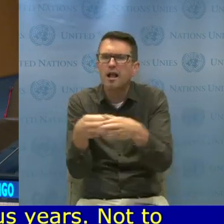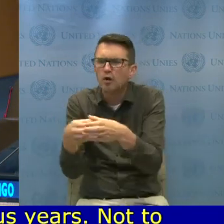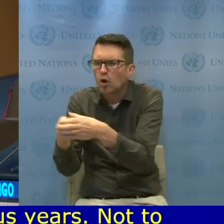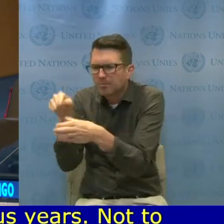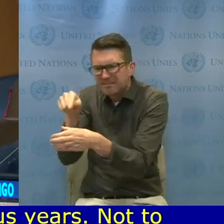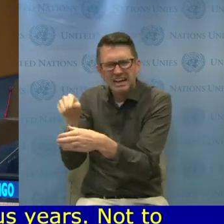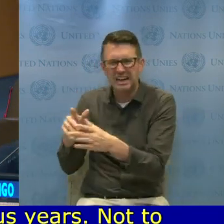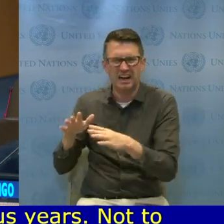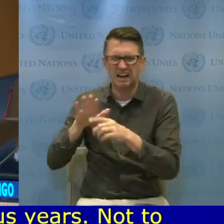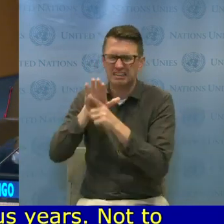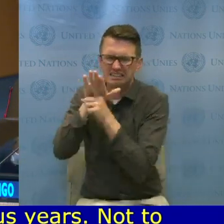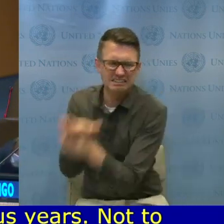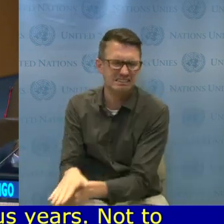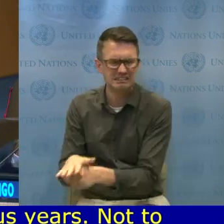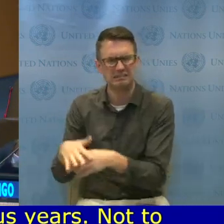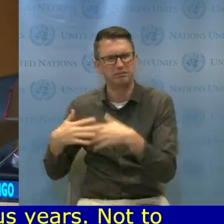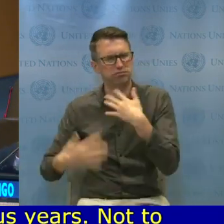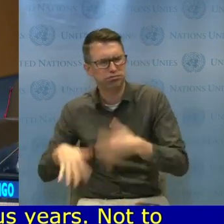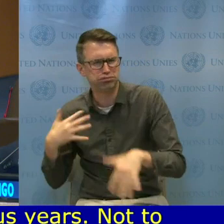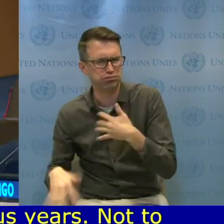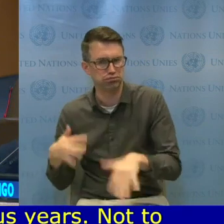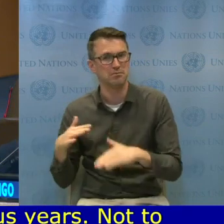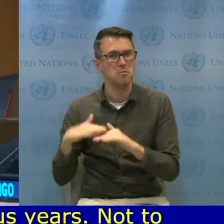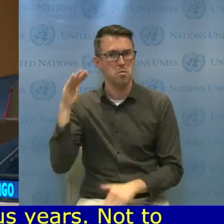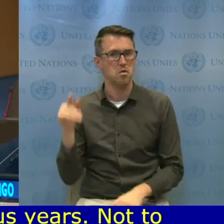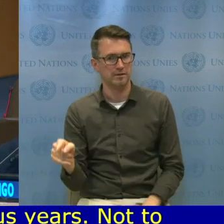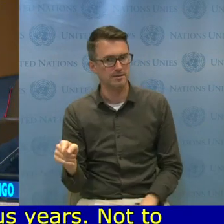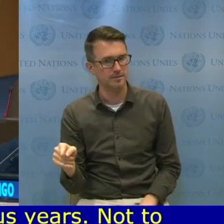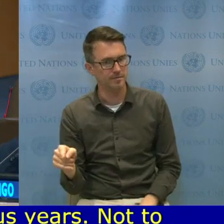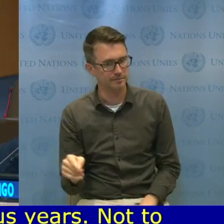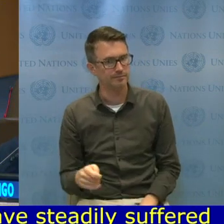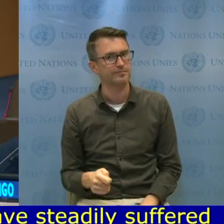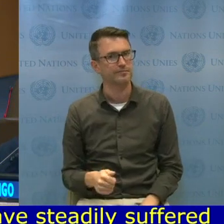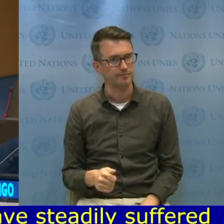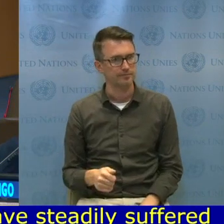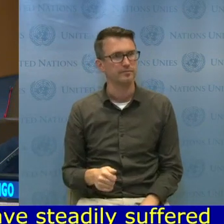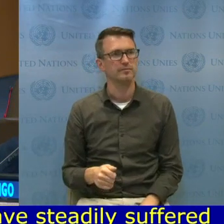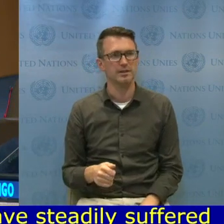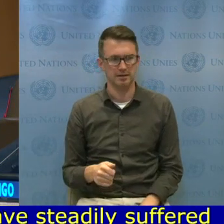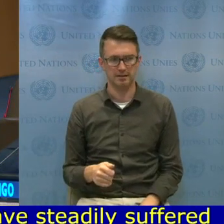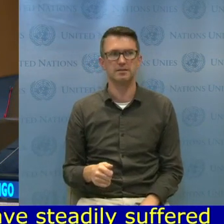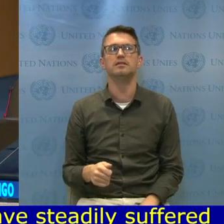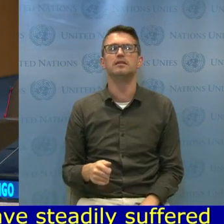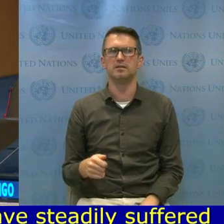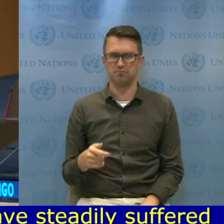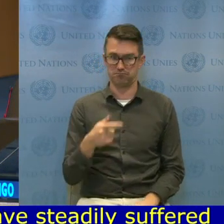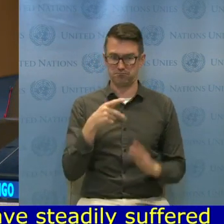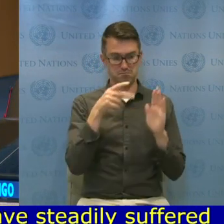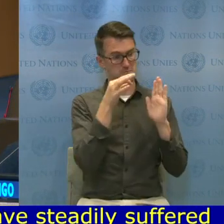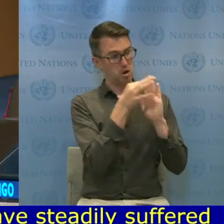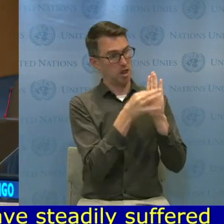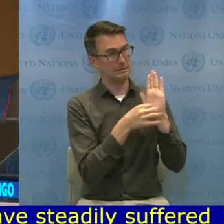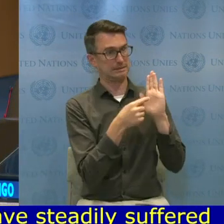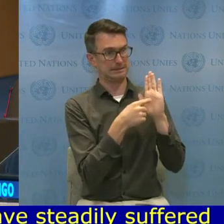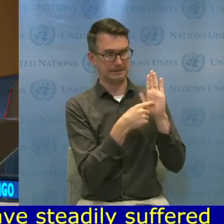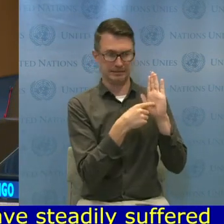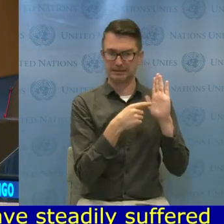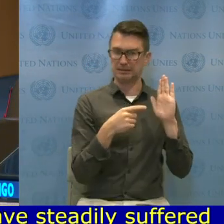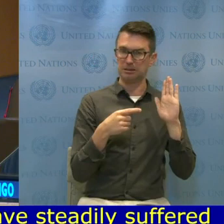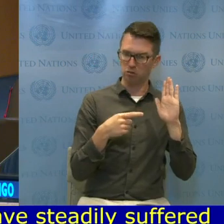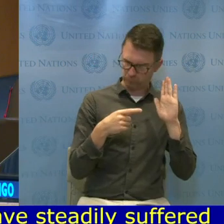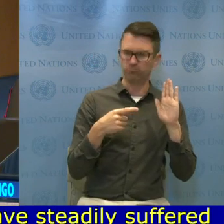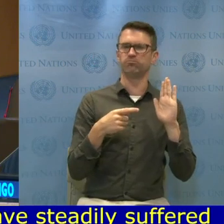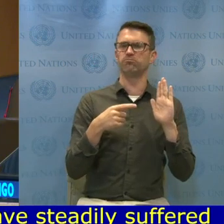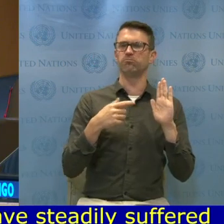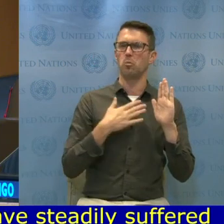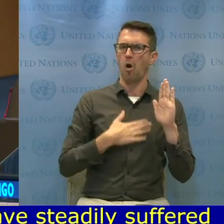throughout year in progress, a process of nest exclusion, which consequently